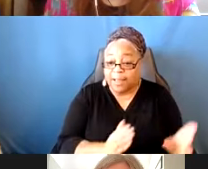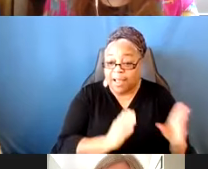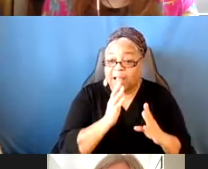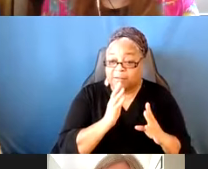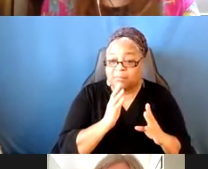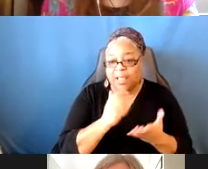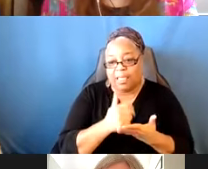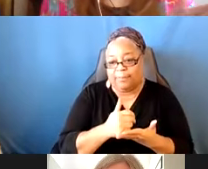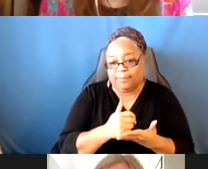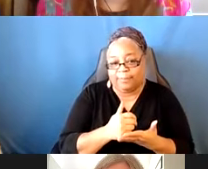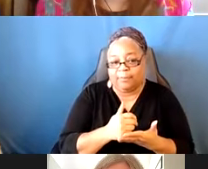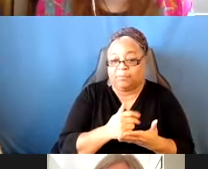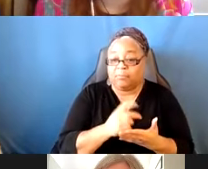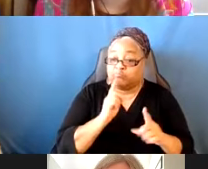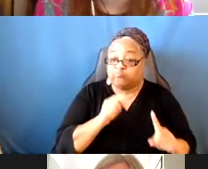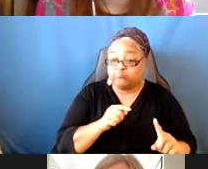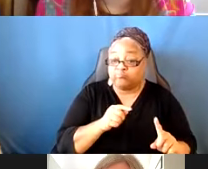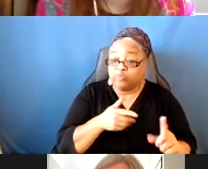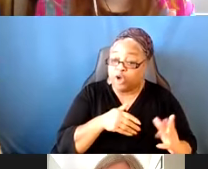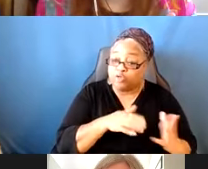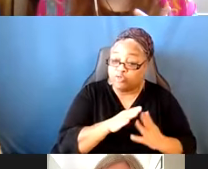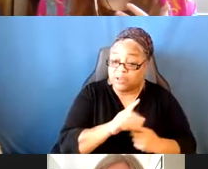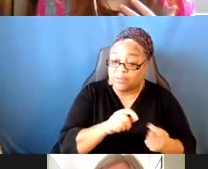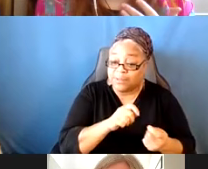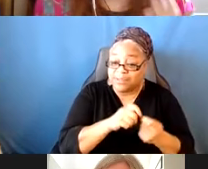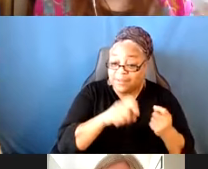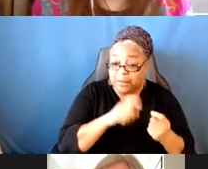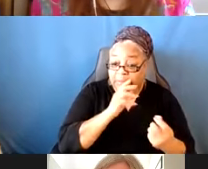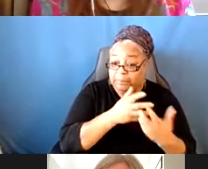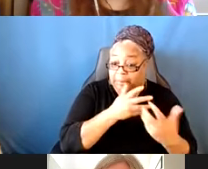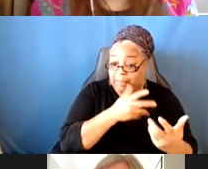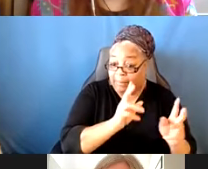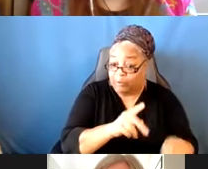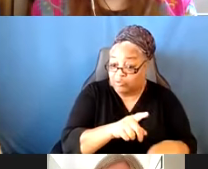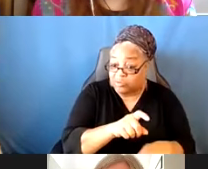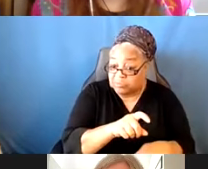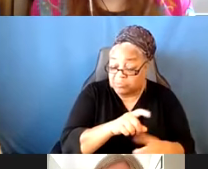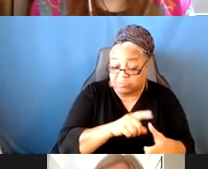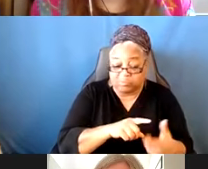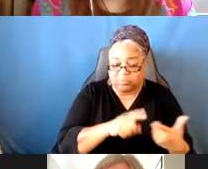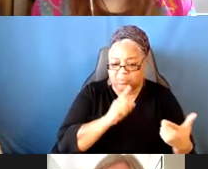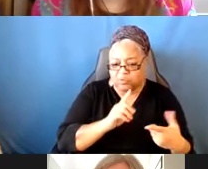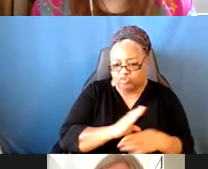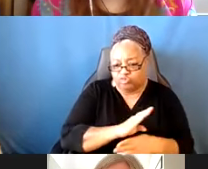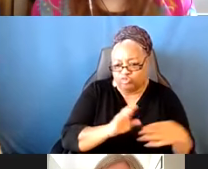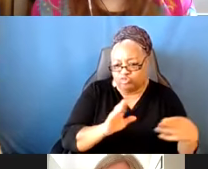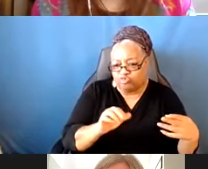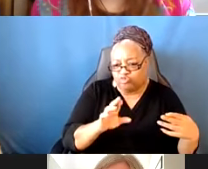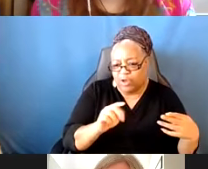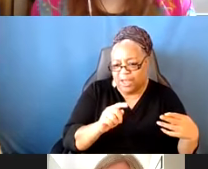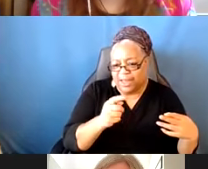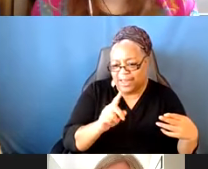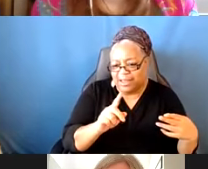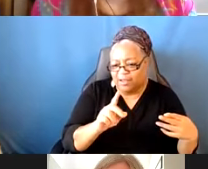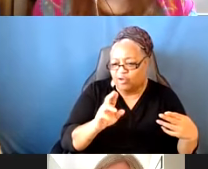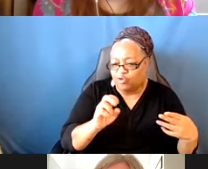address the specific needs of this specific person? Is it realistic? Can we actually use it? Does